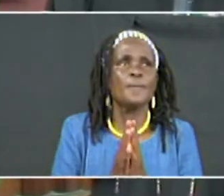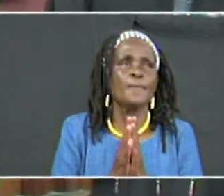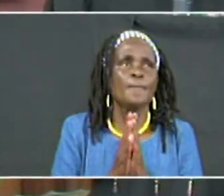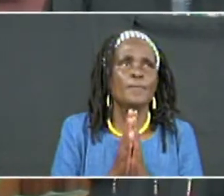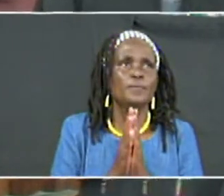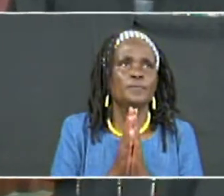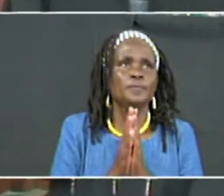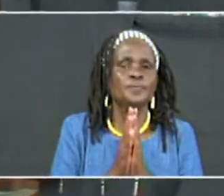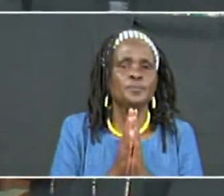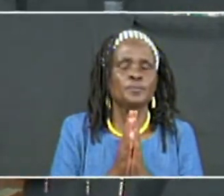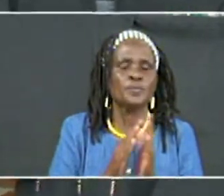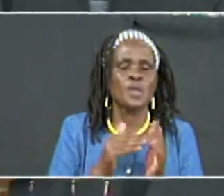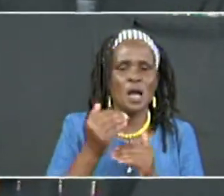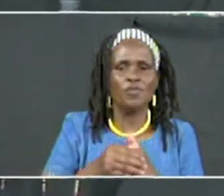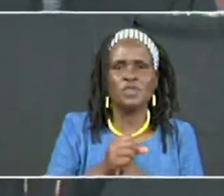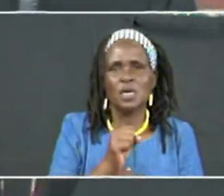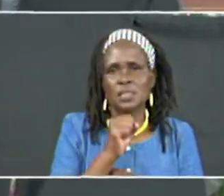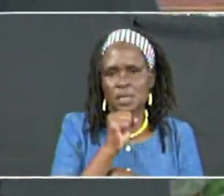after supper,